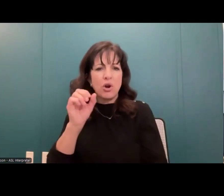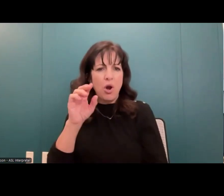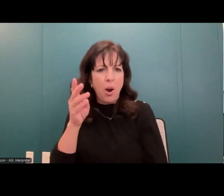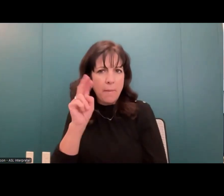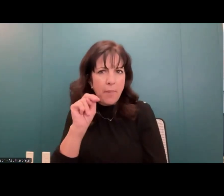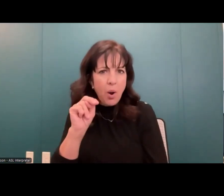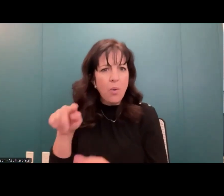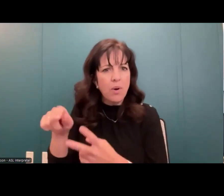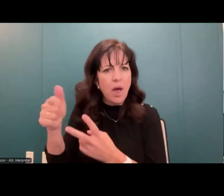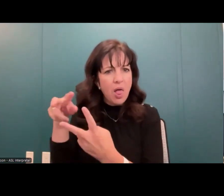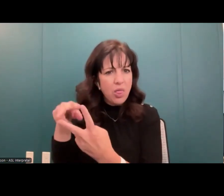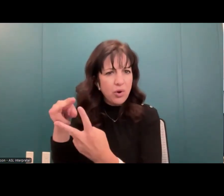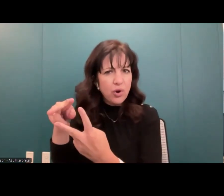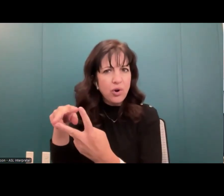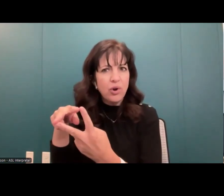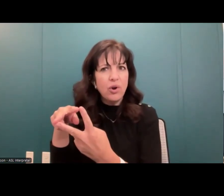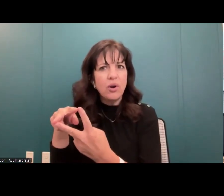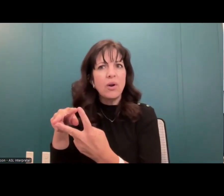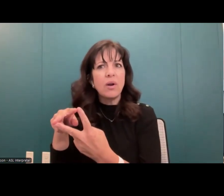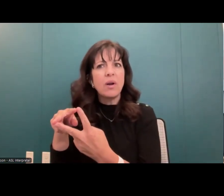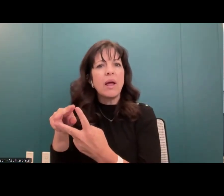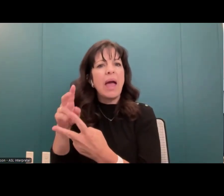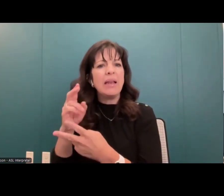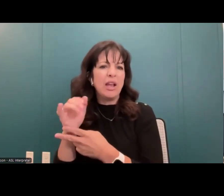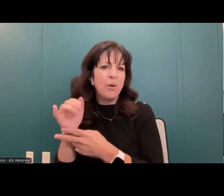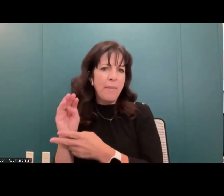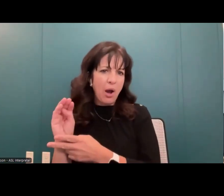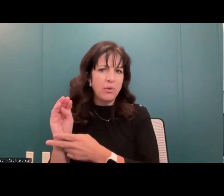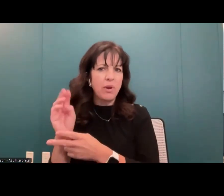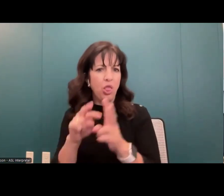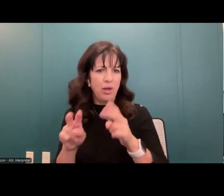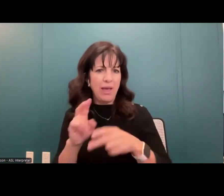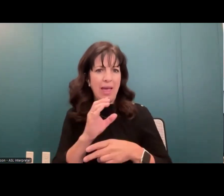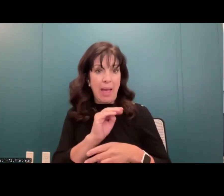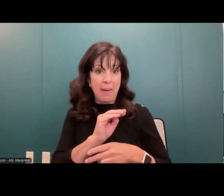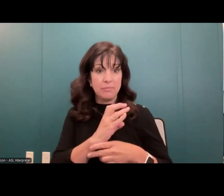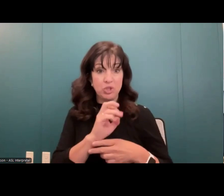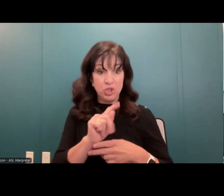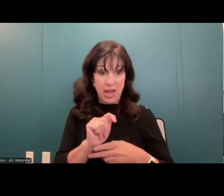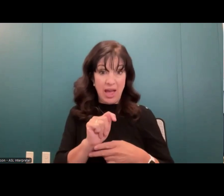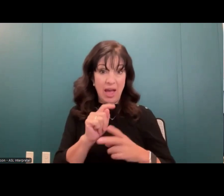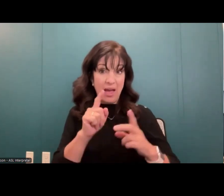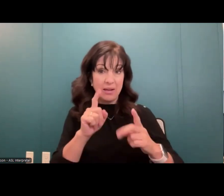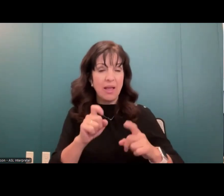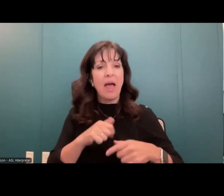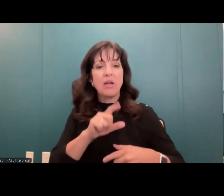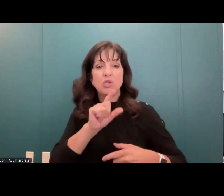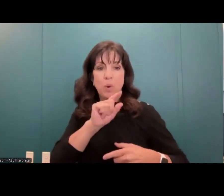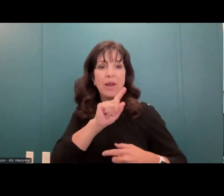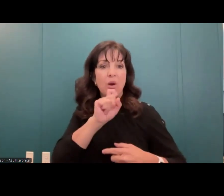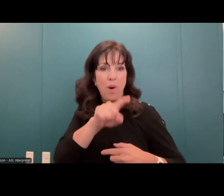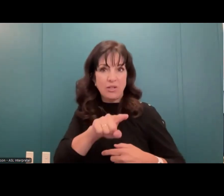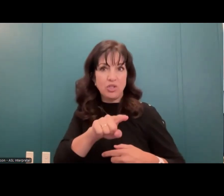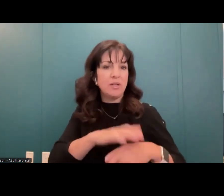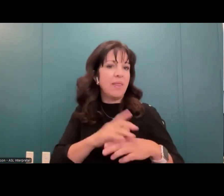other group at UDAC and Intermountain were looking at the MChat, it's 20 questions, which is too